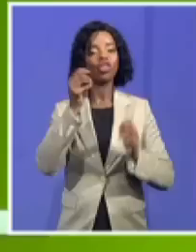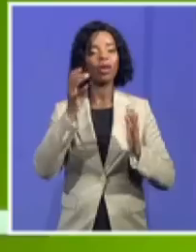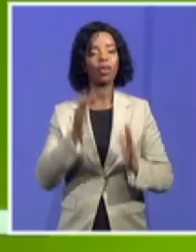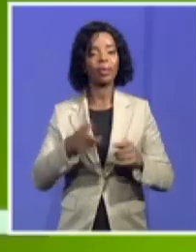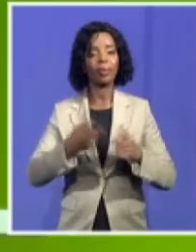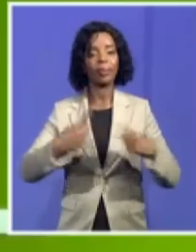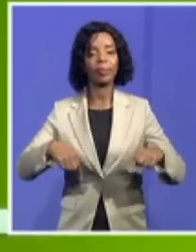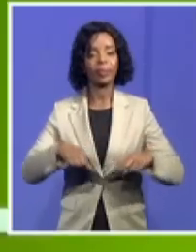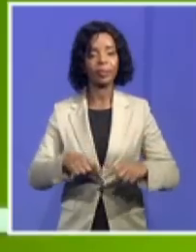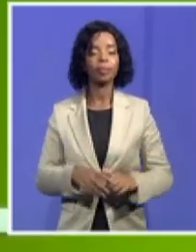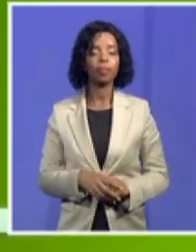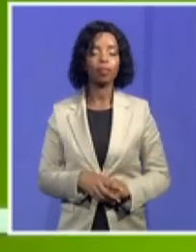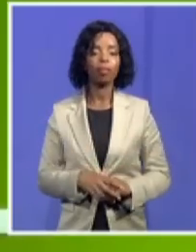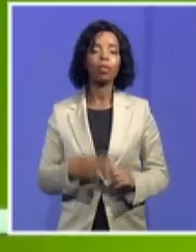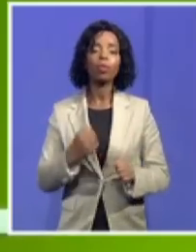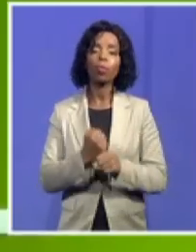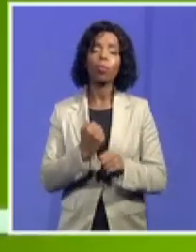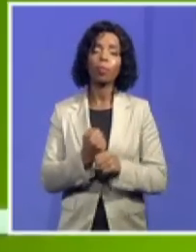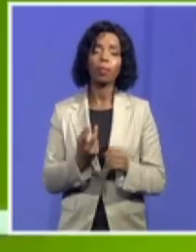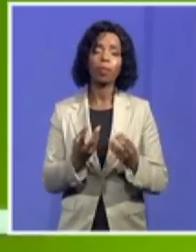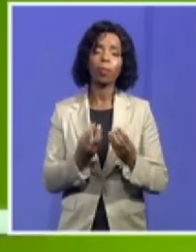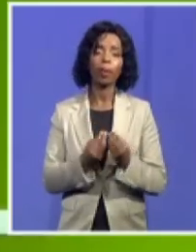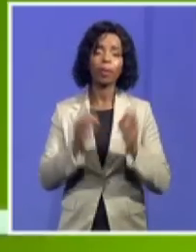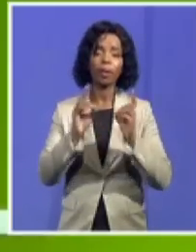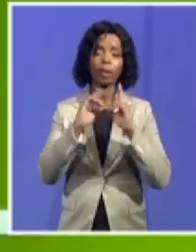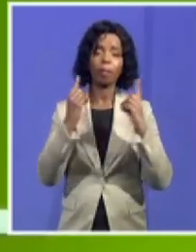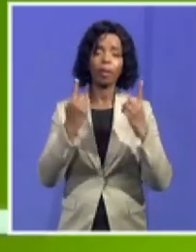Mineral and Energy Resources,